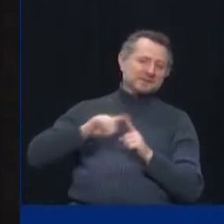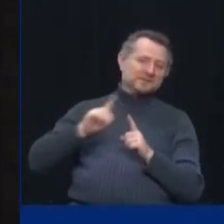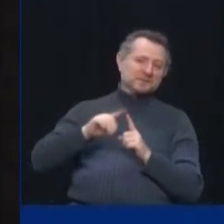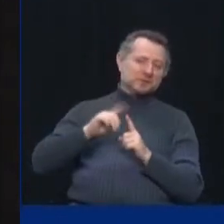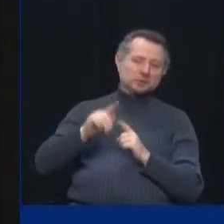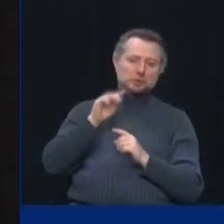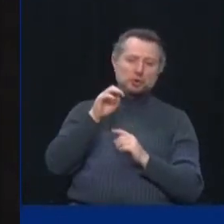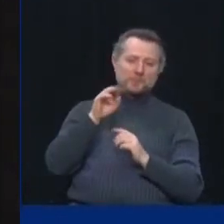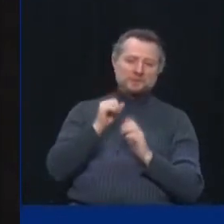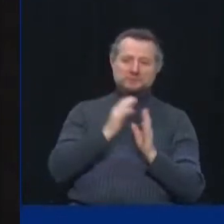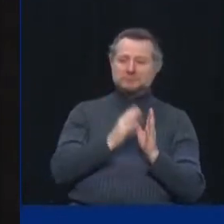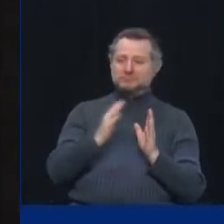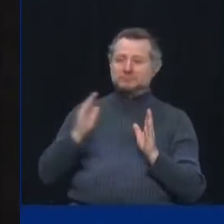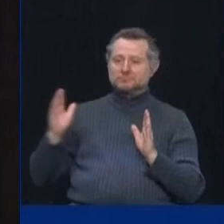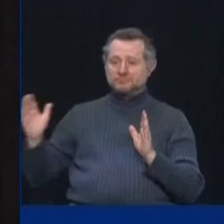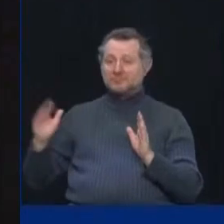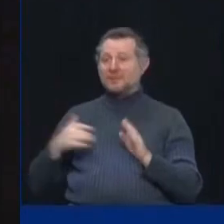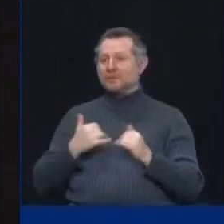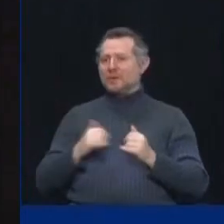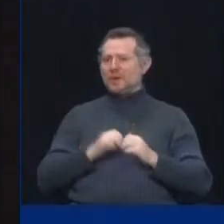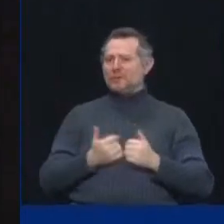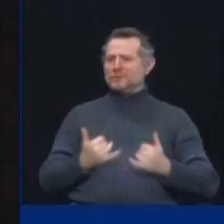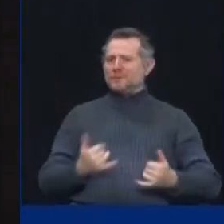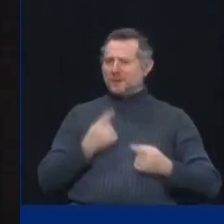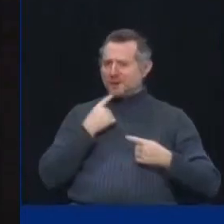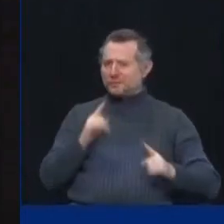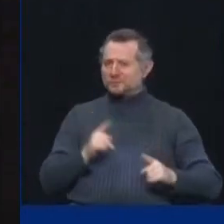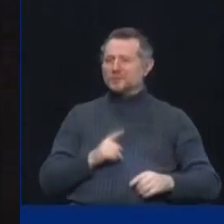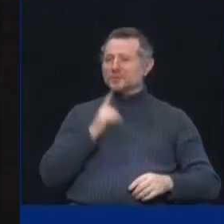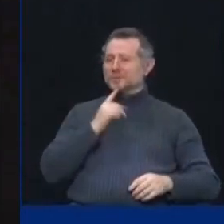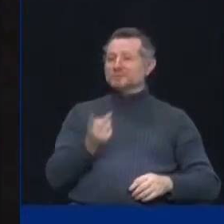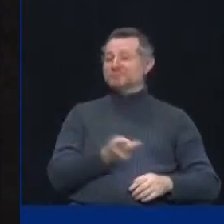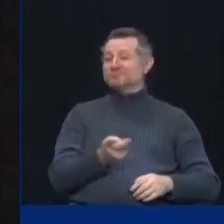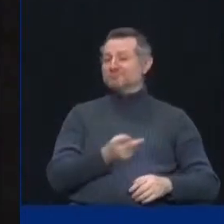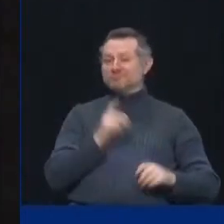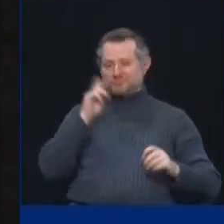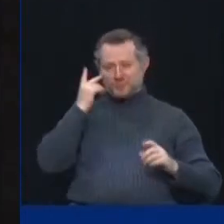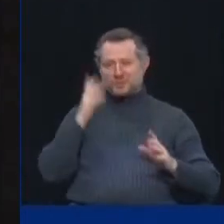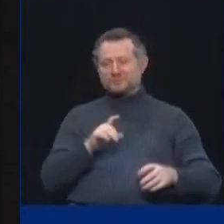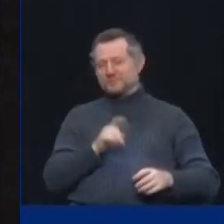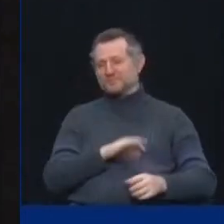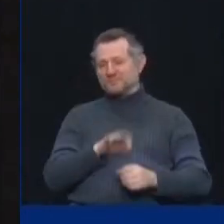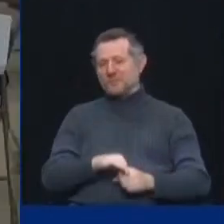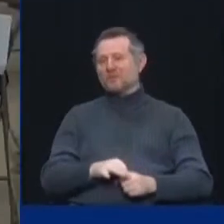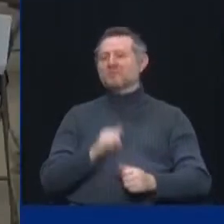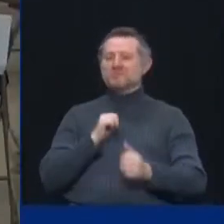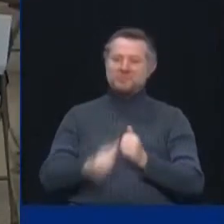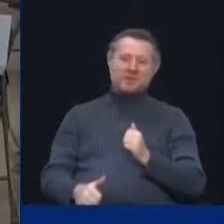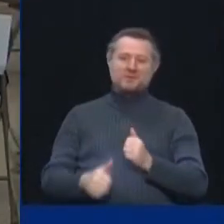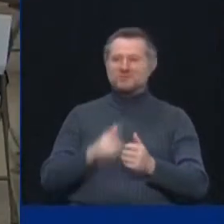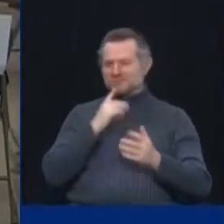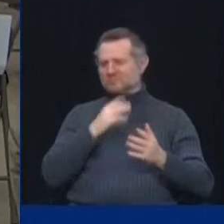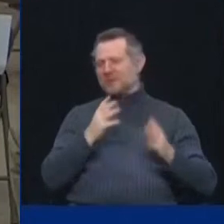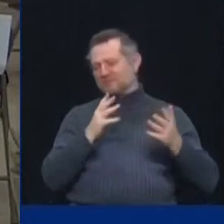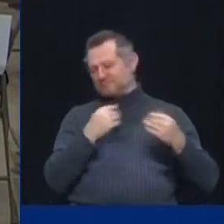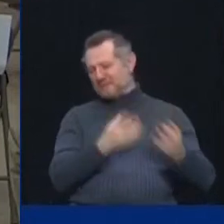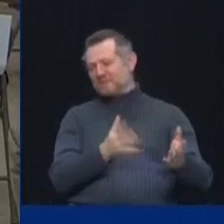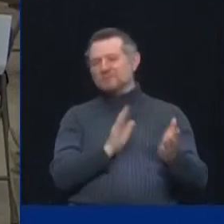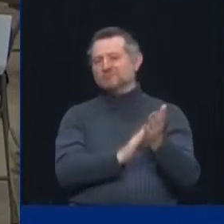not for the elected officials and the legislators voting on the capital budgets there. Let's give them a strong round of applause.